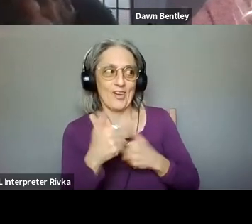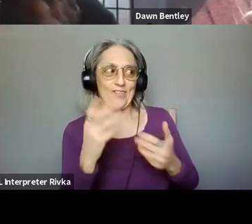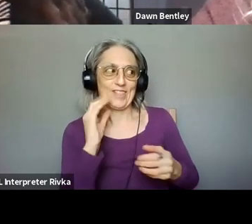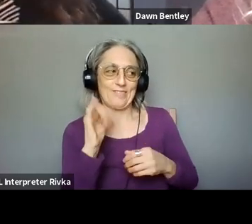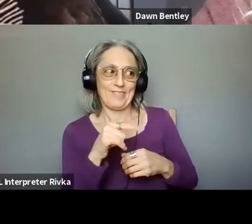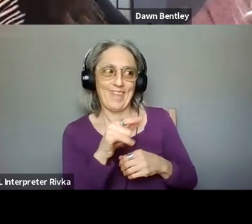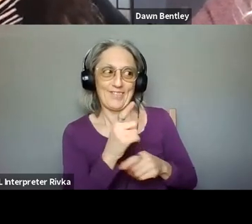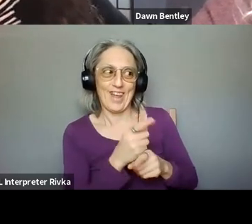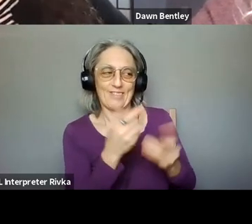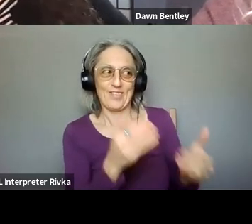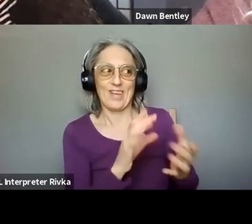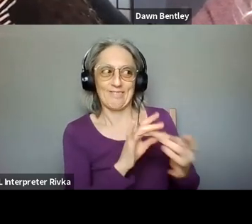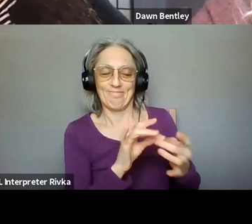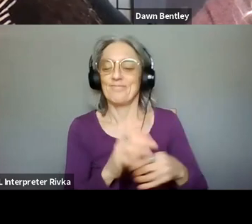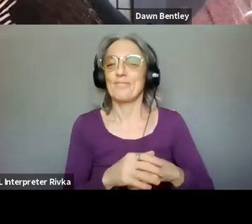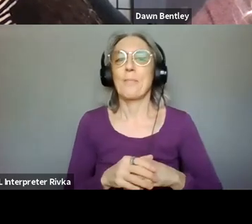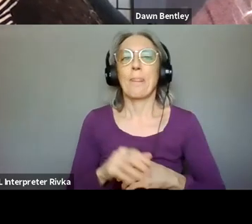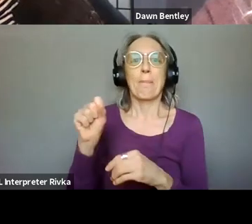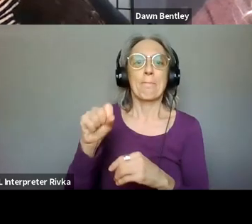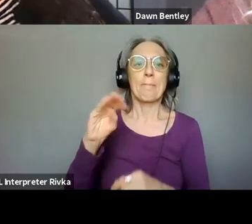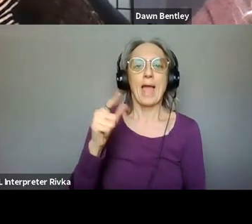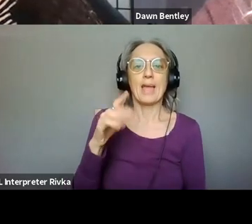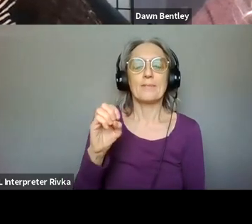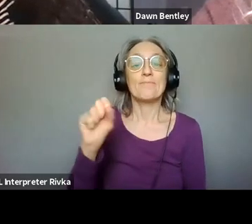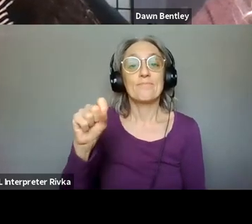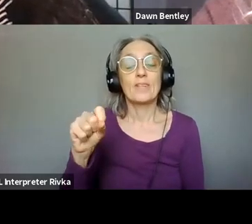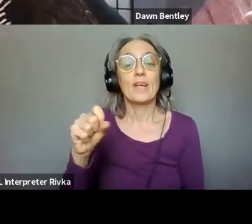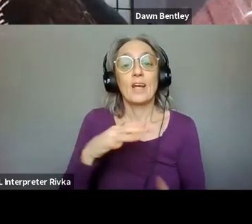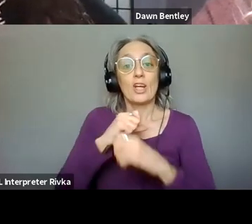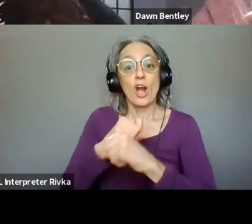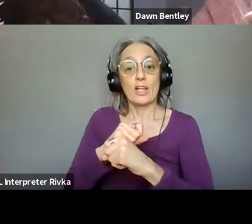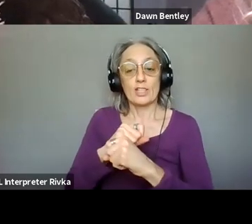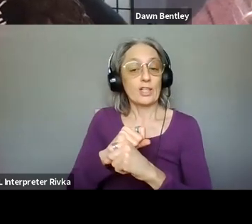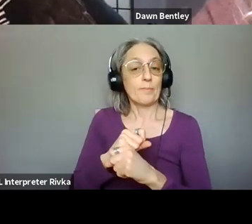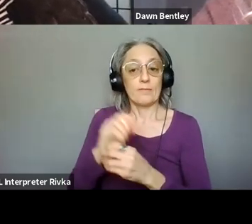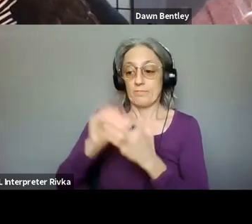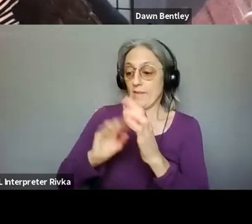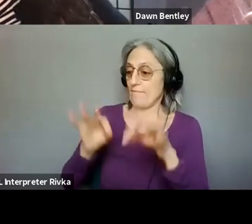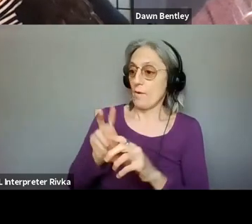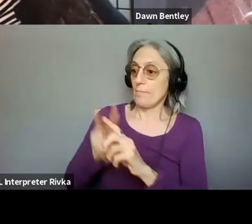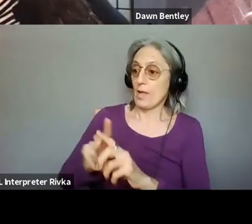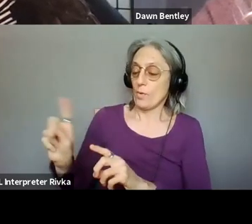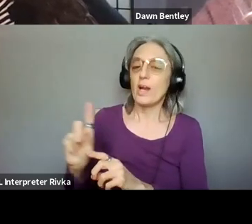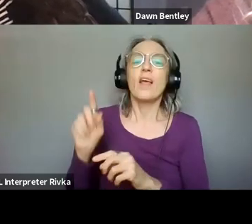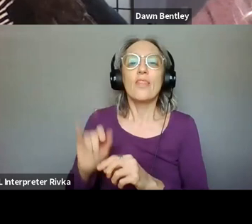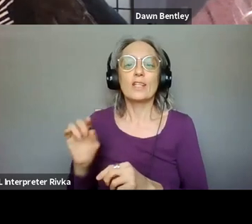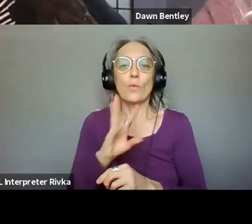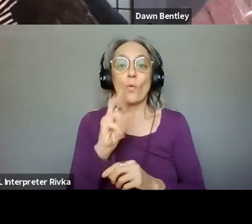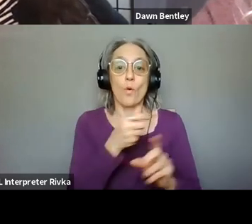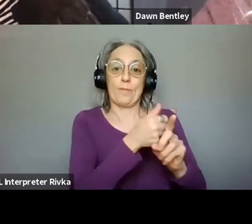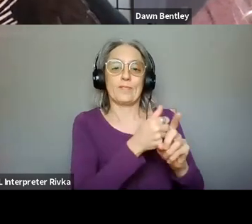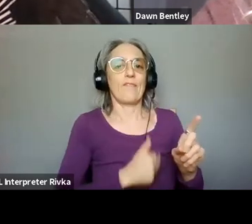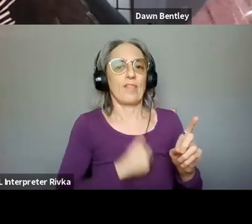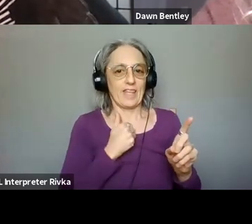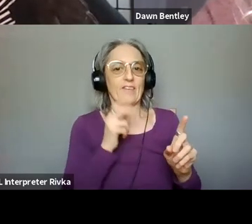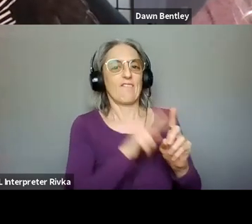So yeah, the guardianship case should be filed where the ward lives. That's the court that's going to have a jurisdiction over the guardianship.